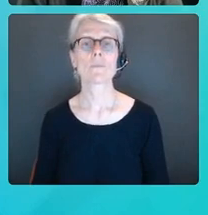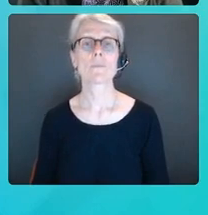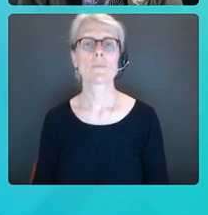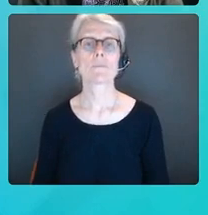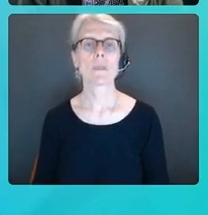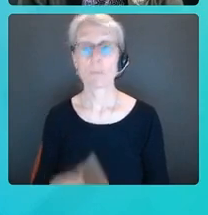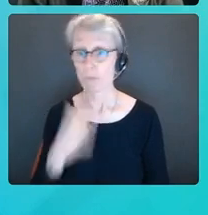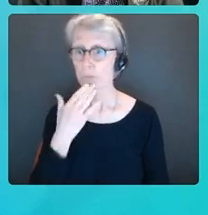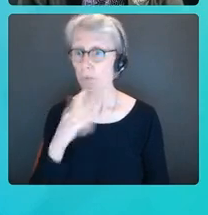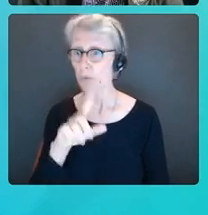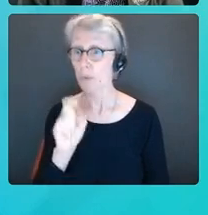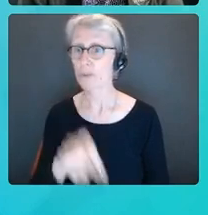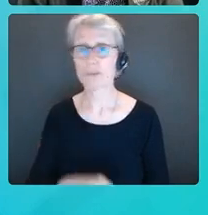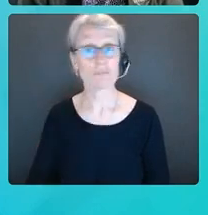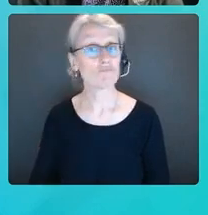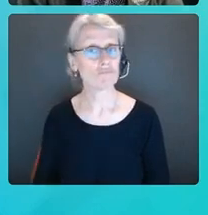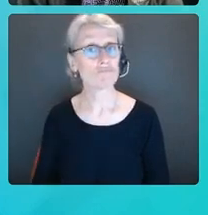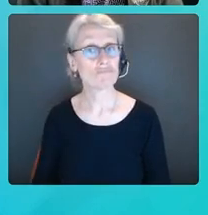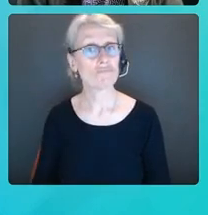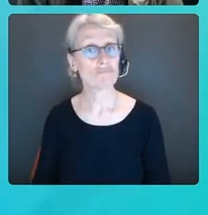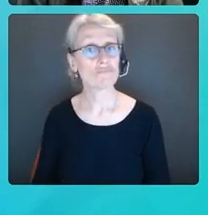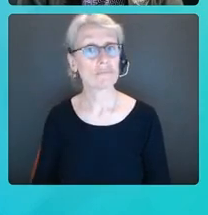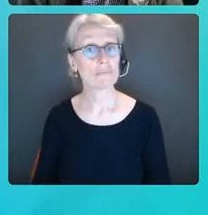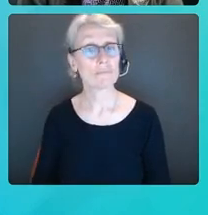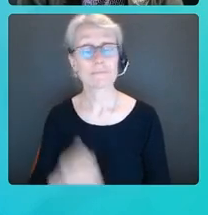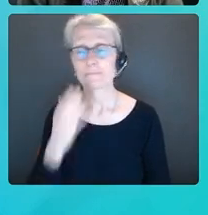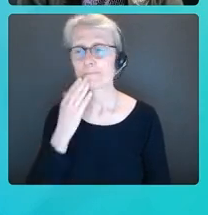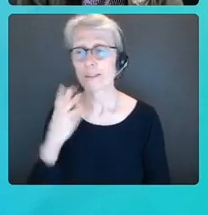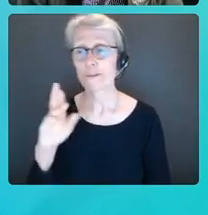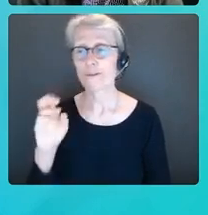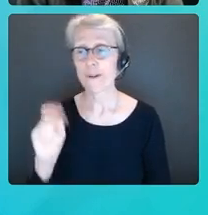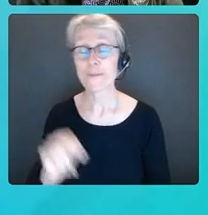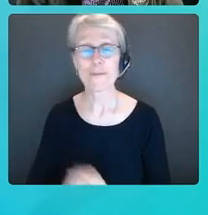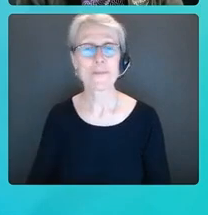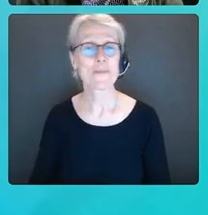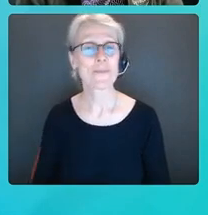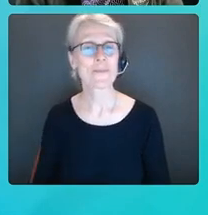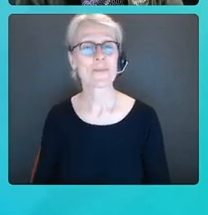Great question though. Thank you, Ron.